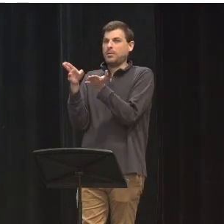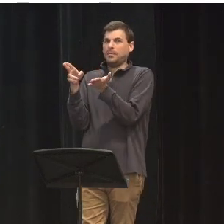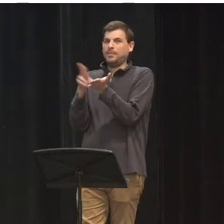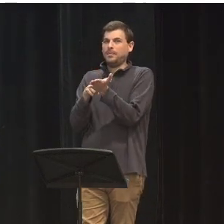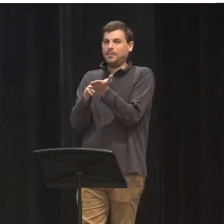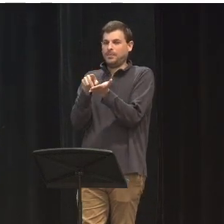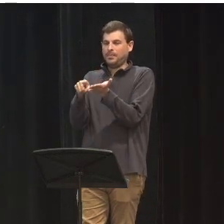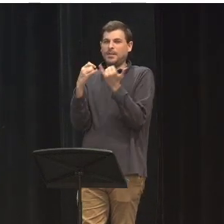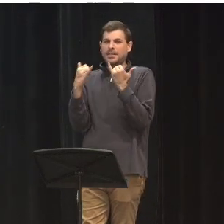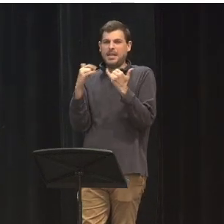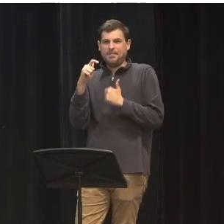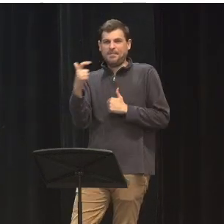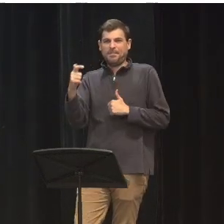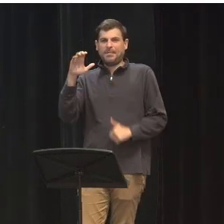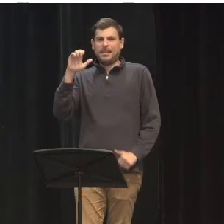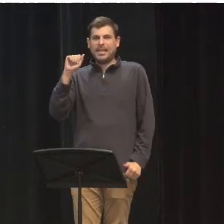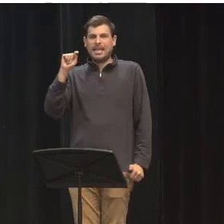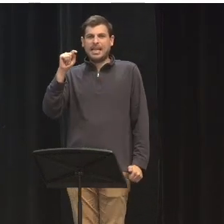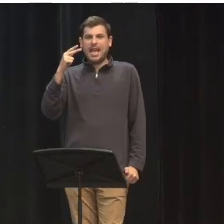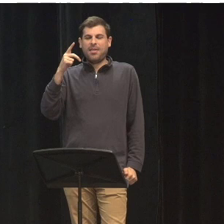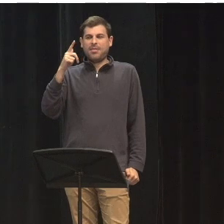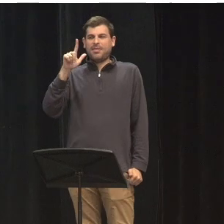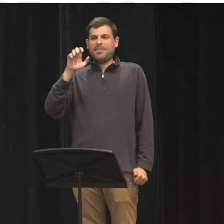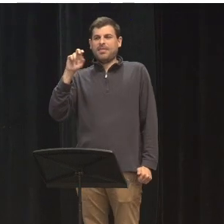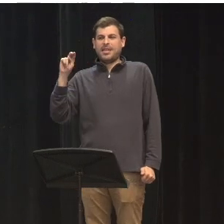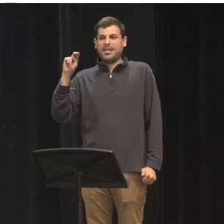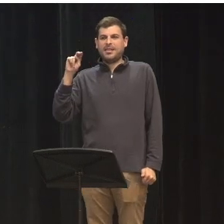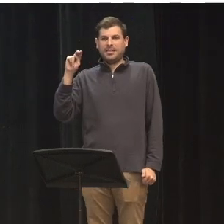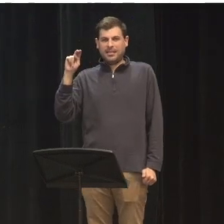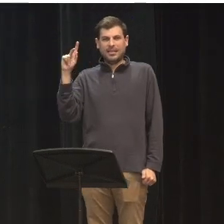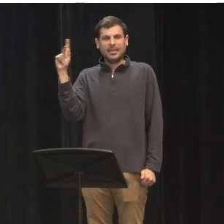I'd like to hear from Kathleen Keenan. Kathleen?